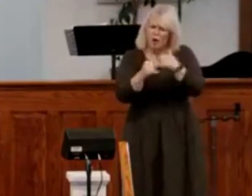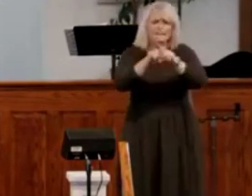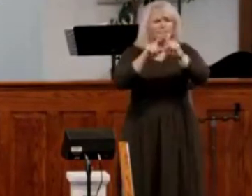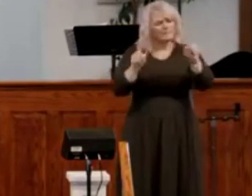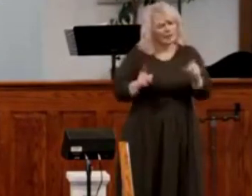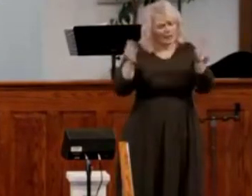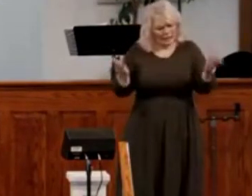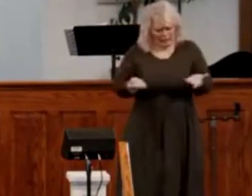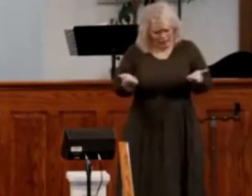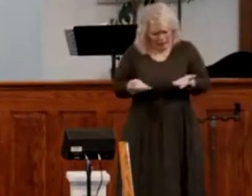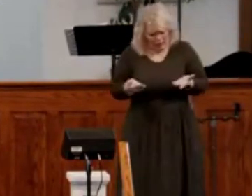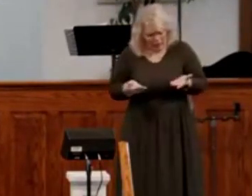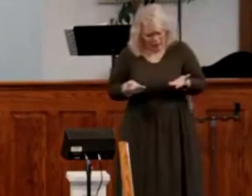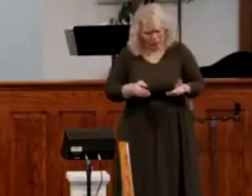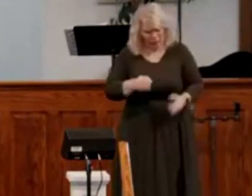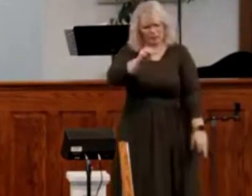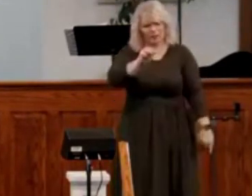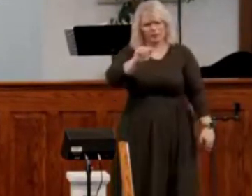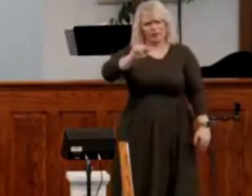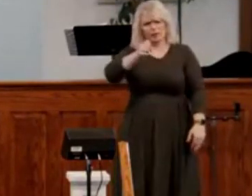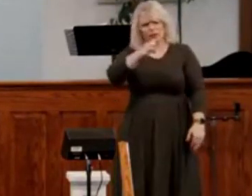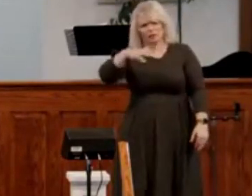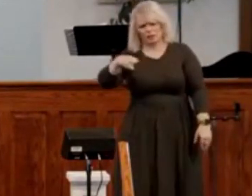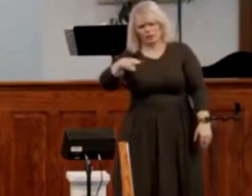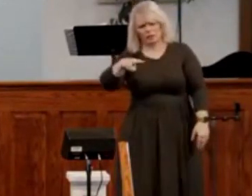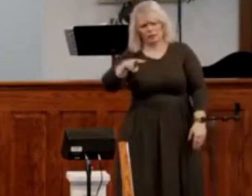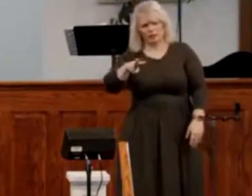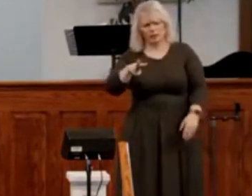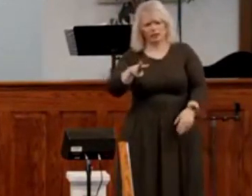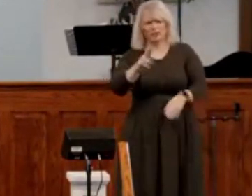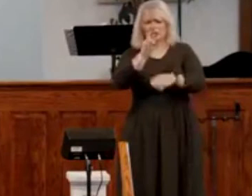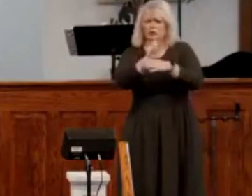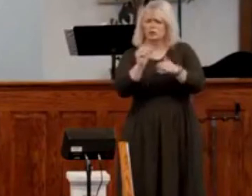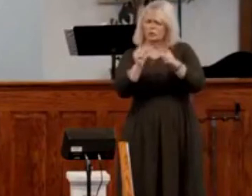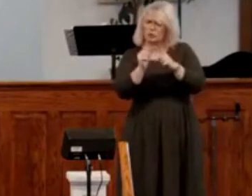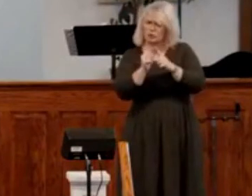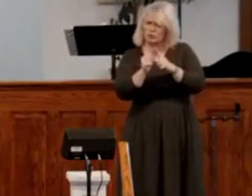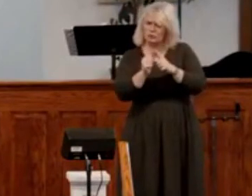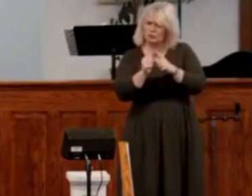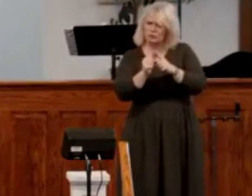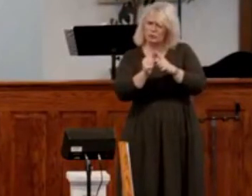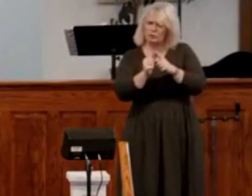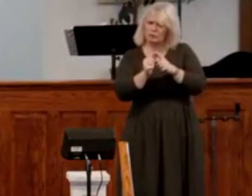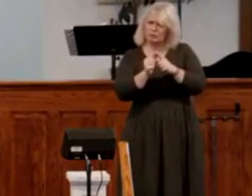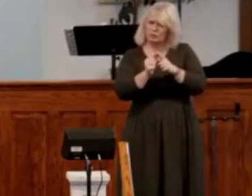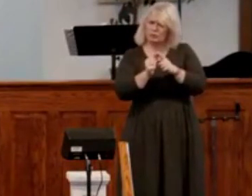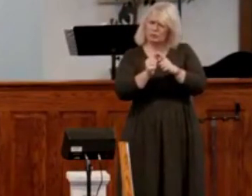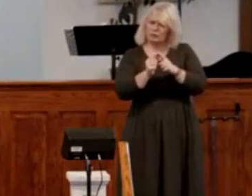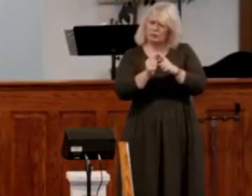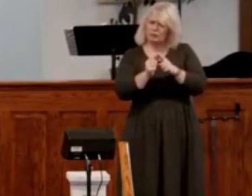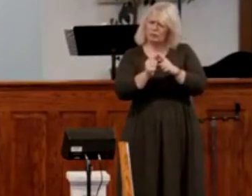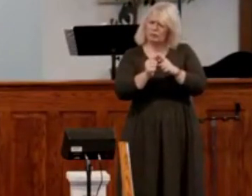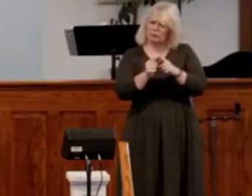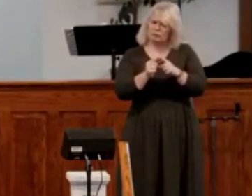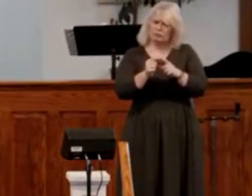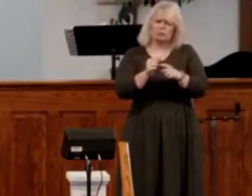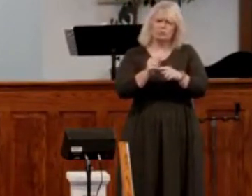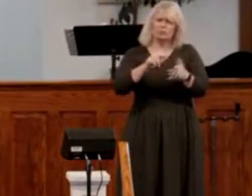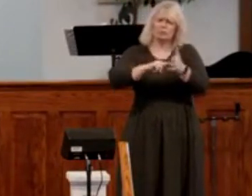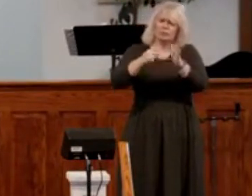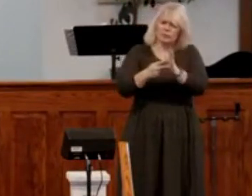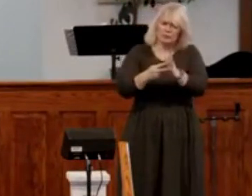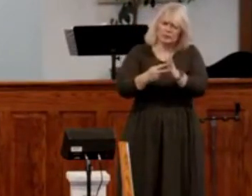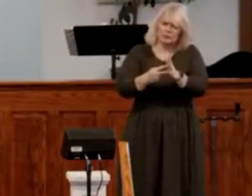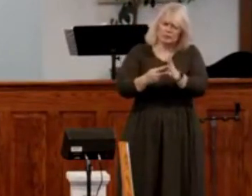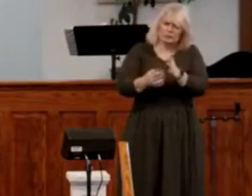here, Matthew uses a word which means more to hesitate or to waver. And the only other place in Scripture that it's used